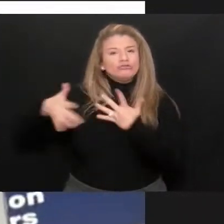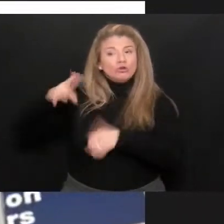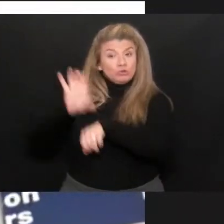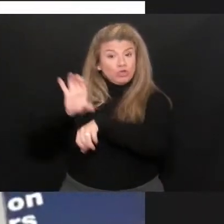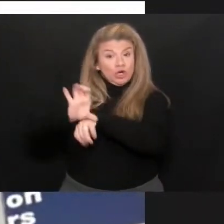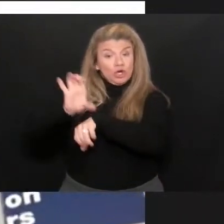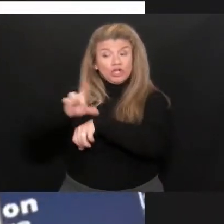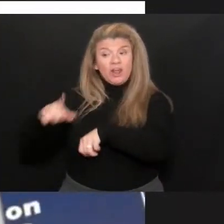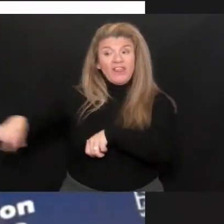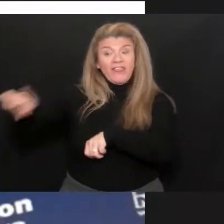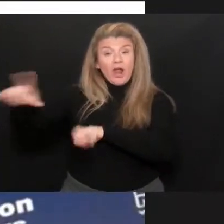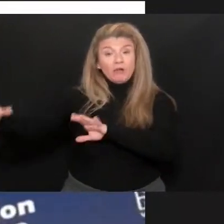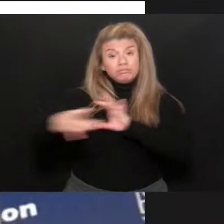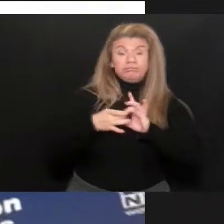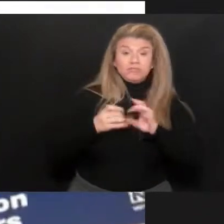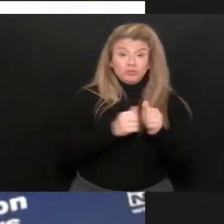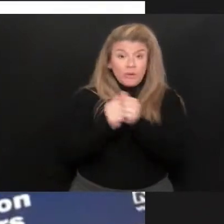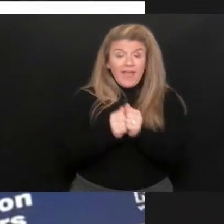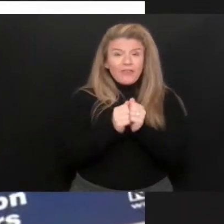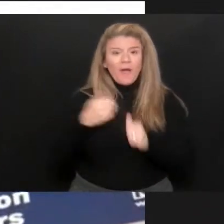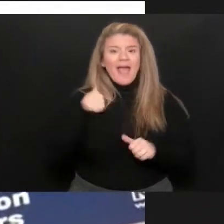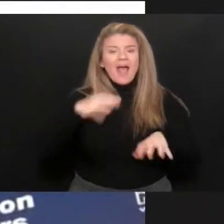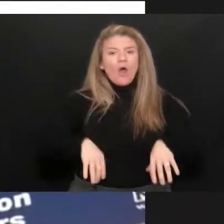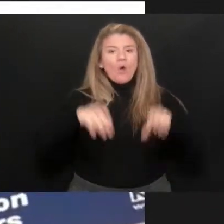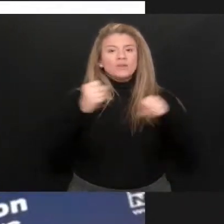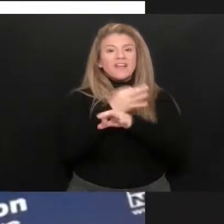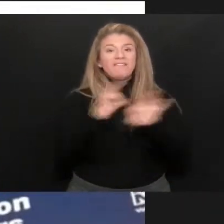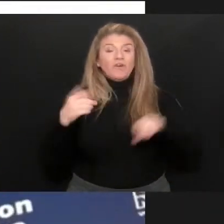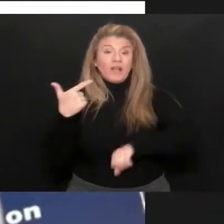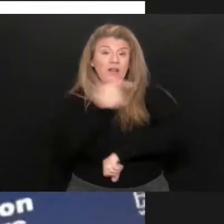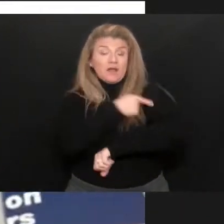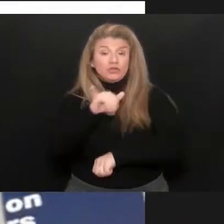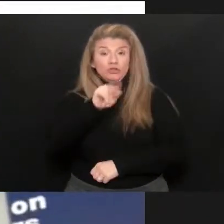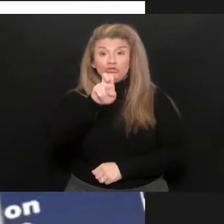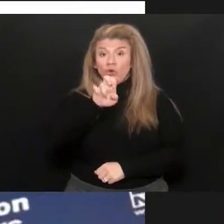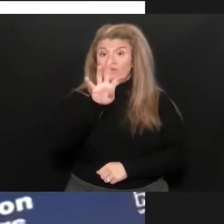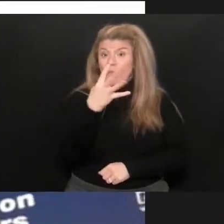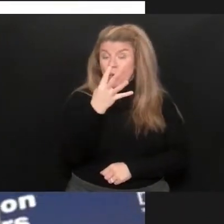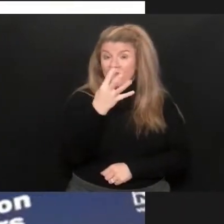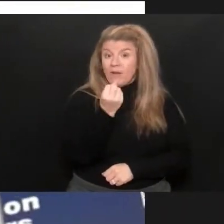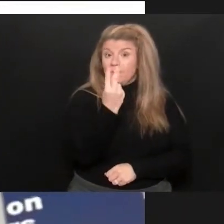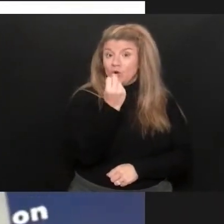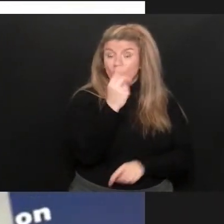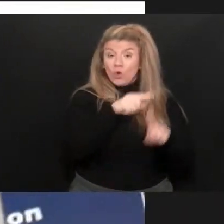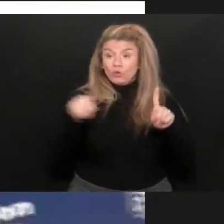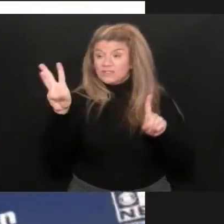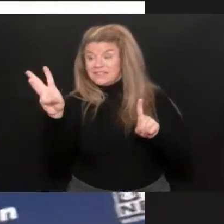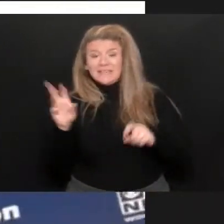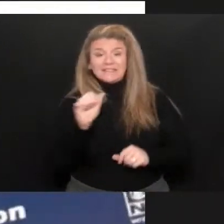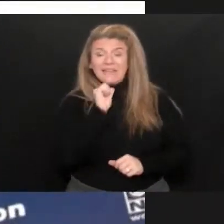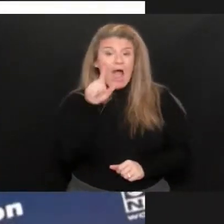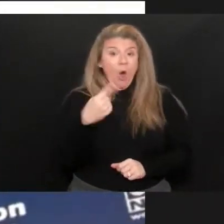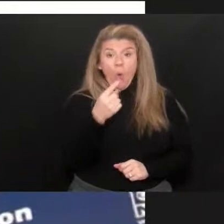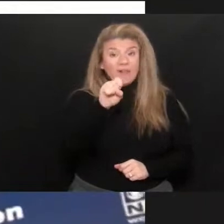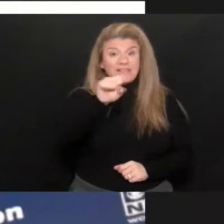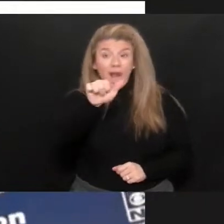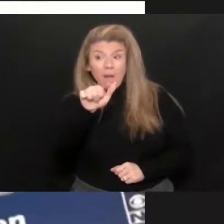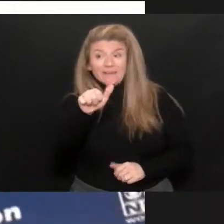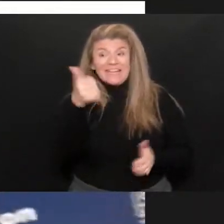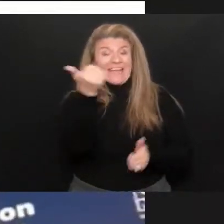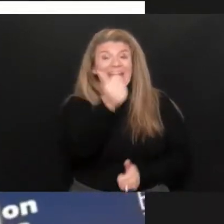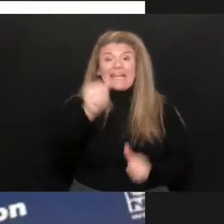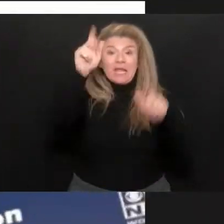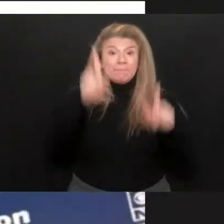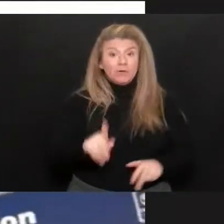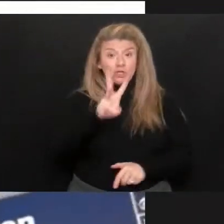be hosting a free vaccination clinic Friday, June 4th from noon to 6 p.m., not just for anybody in St. Albans. Anybody in West